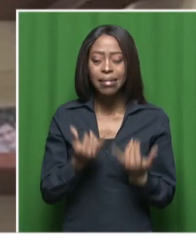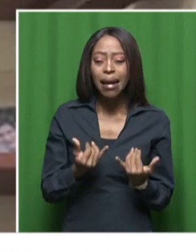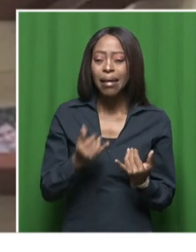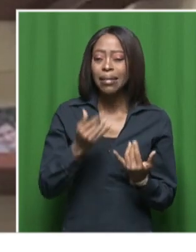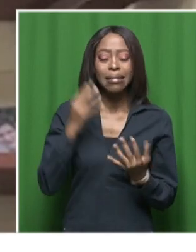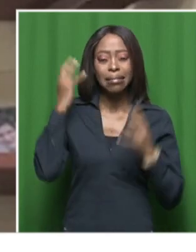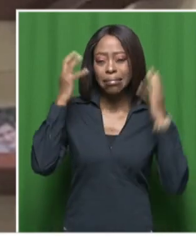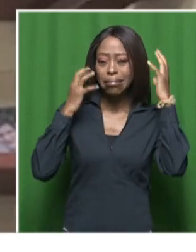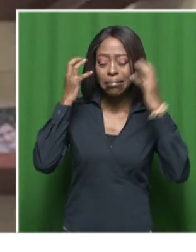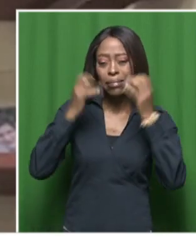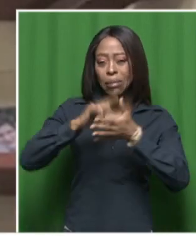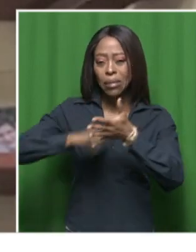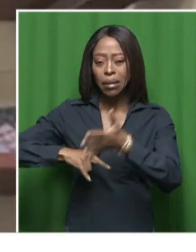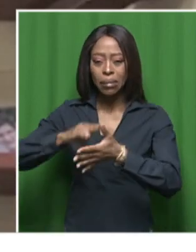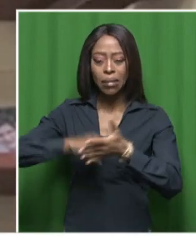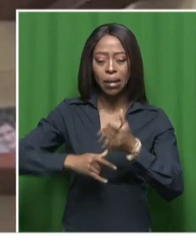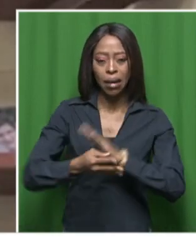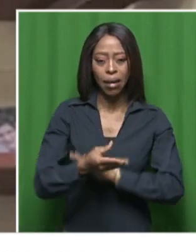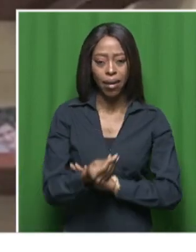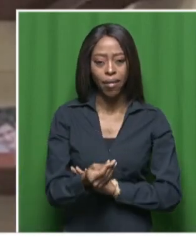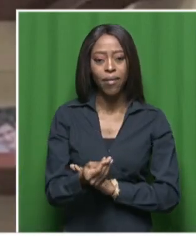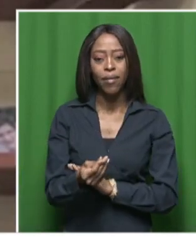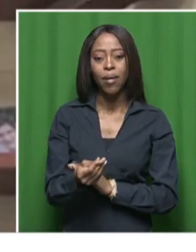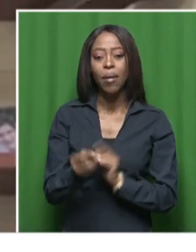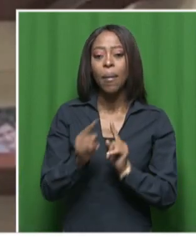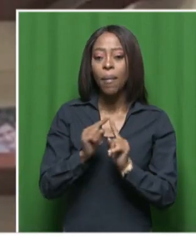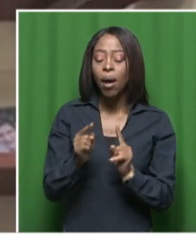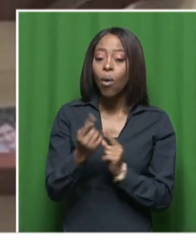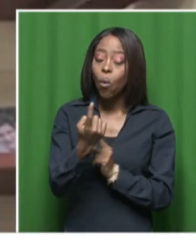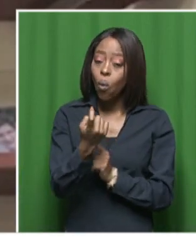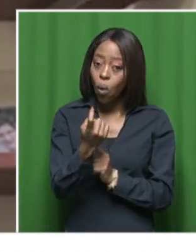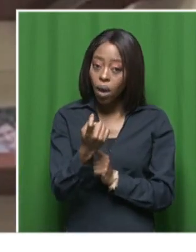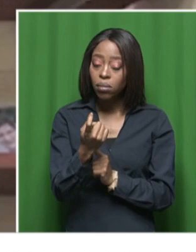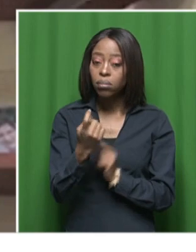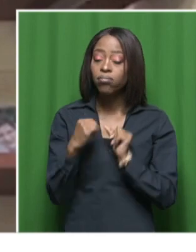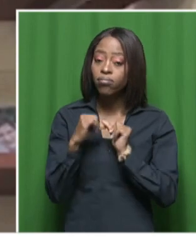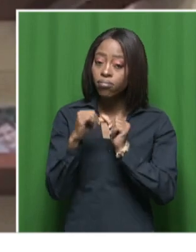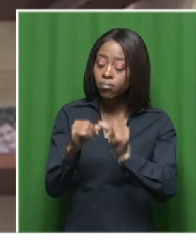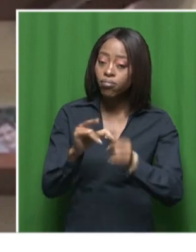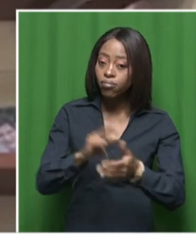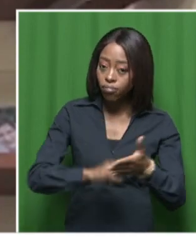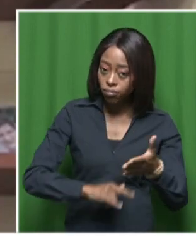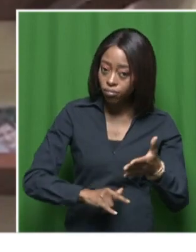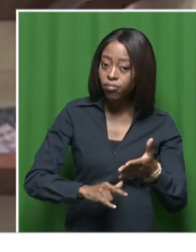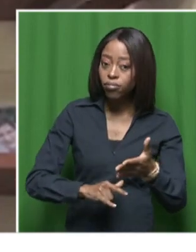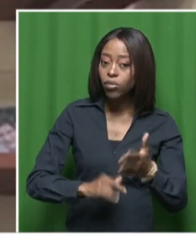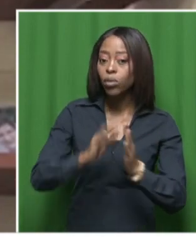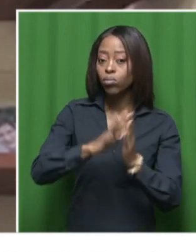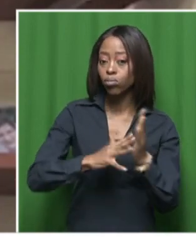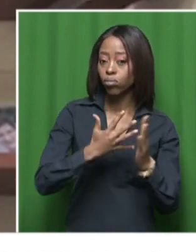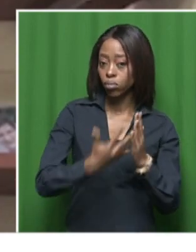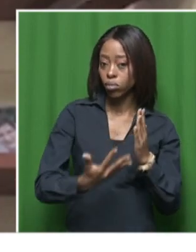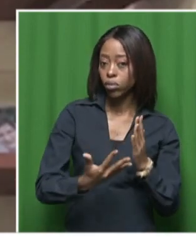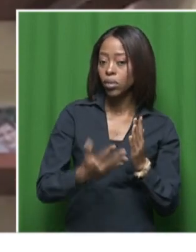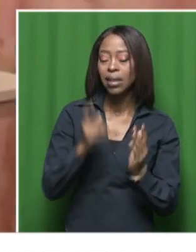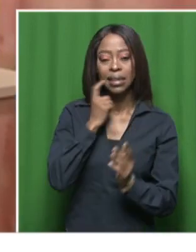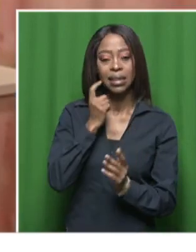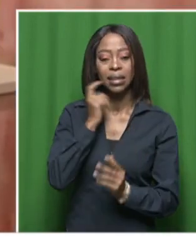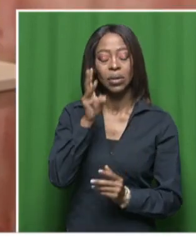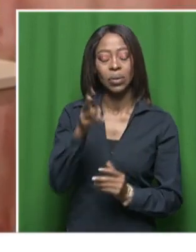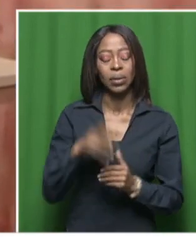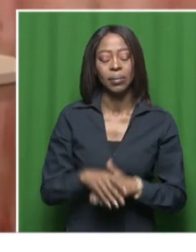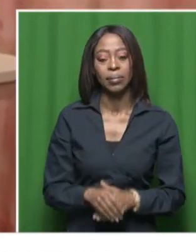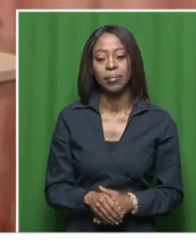of confusing messages, and one consistent, unified message with a standard schedule, I think, would make a lot of sense.